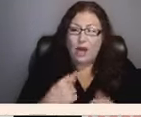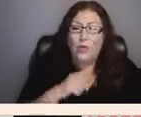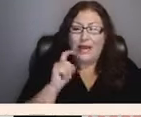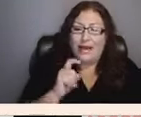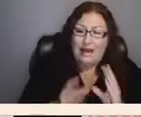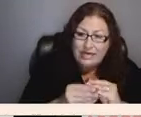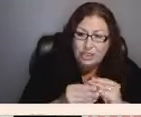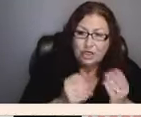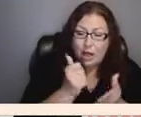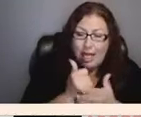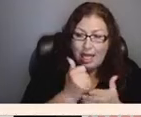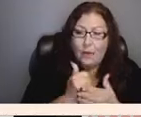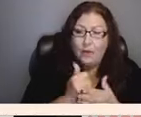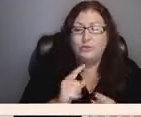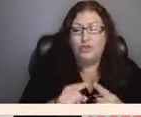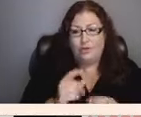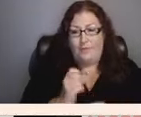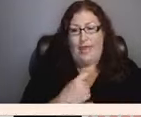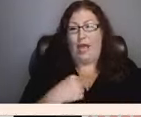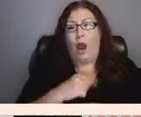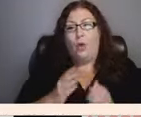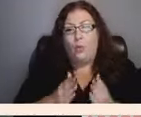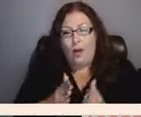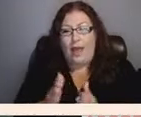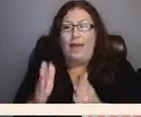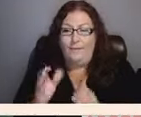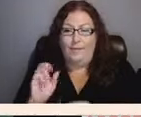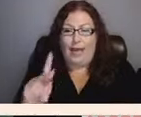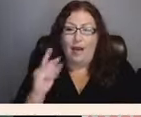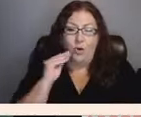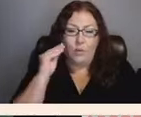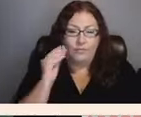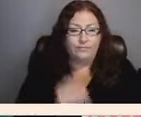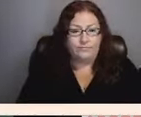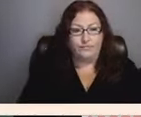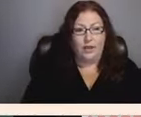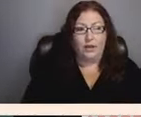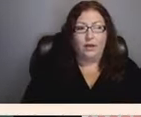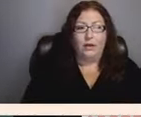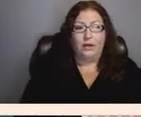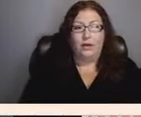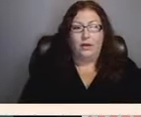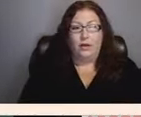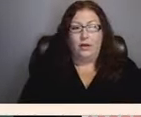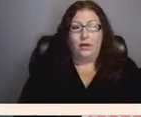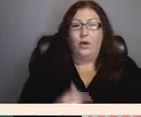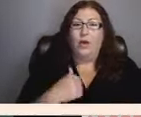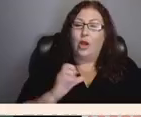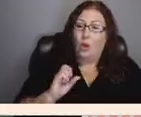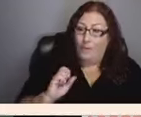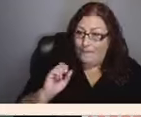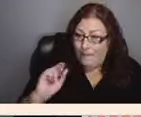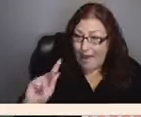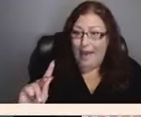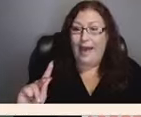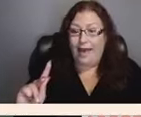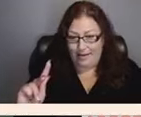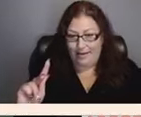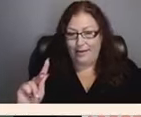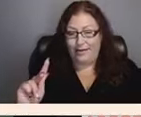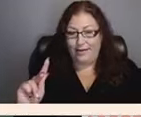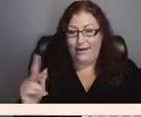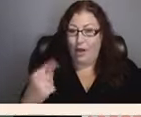to make our way back home. We cross a returning threshold. As we left,